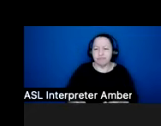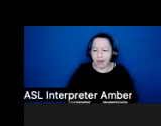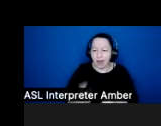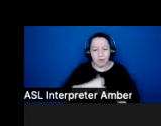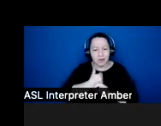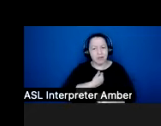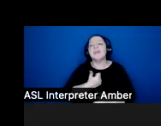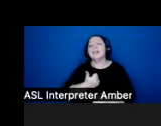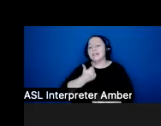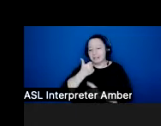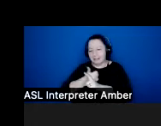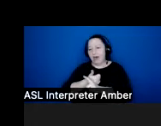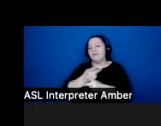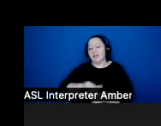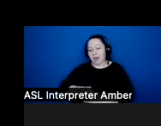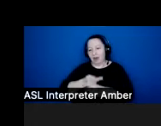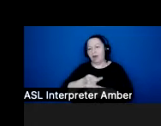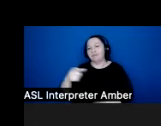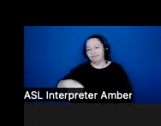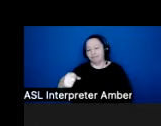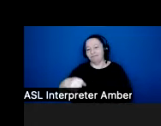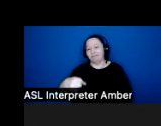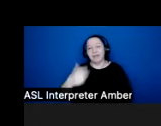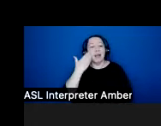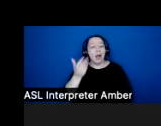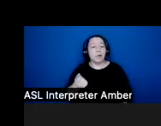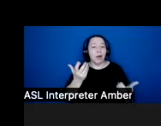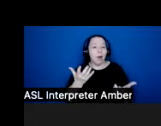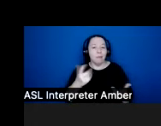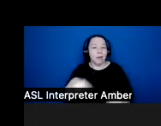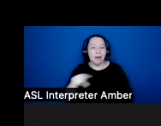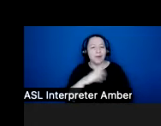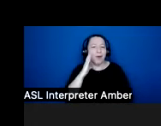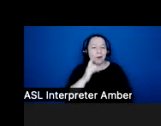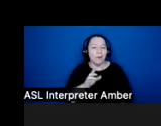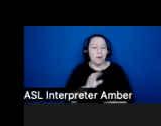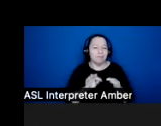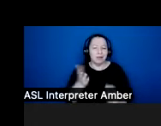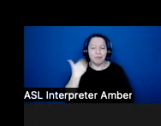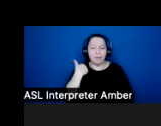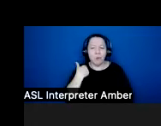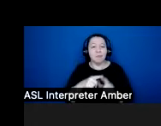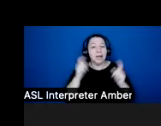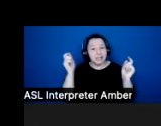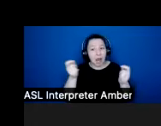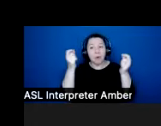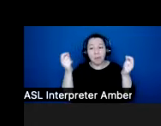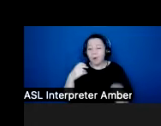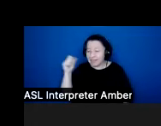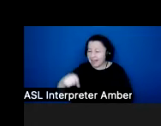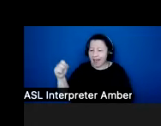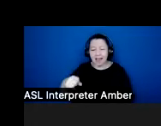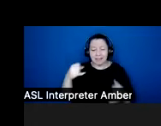self-care. I don't know how many of you, I know I said this before, ceremonies, good, boundaries,